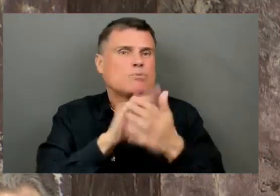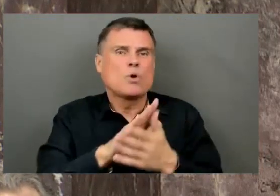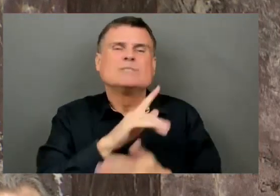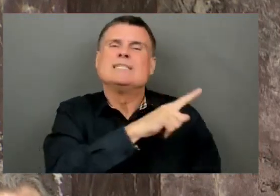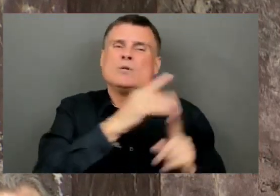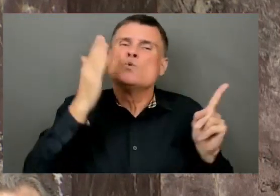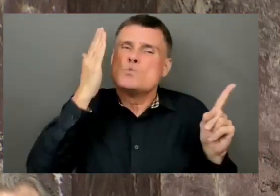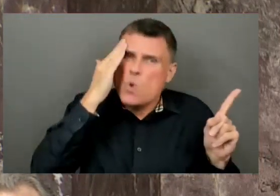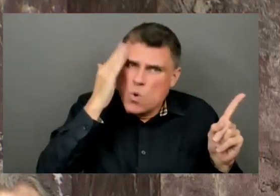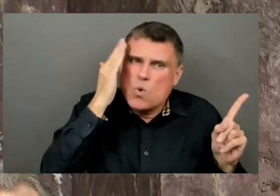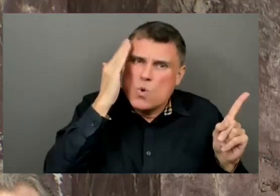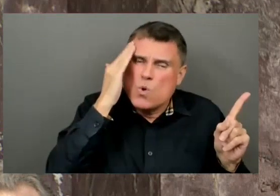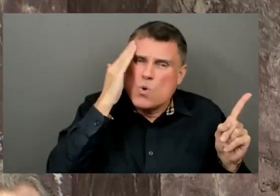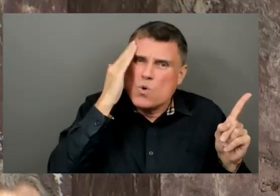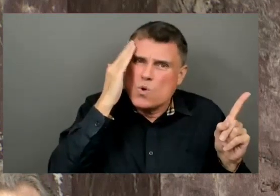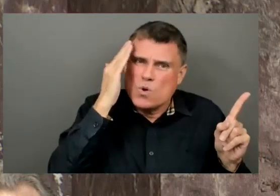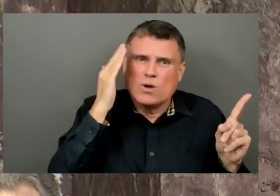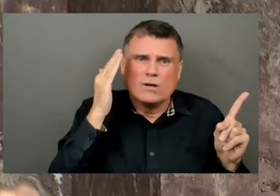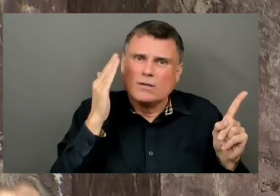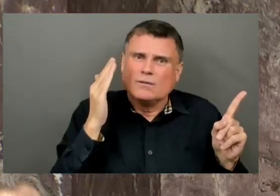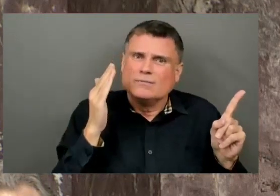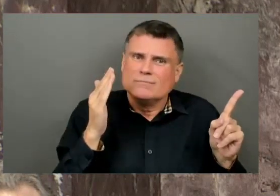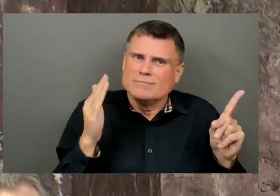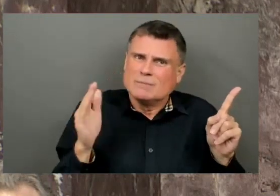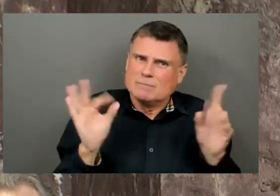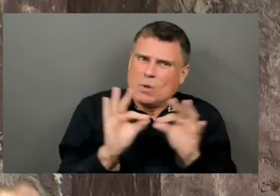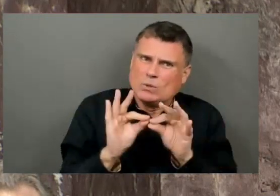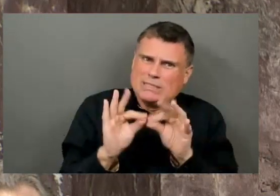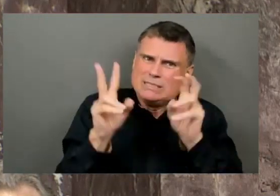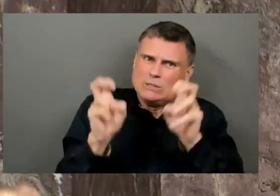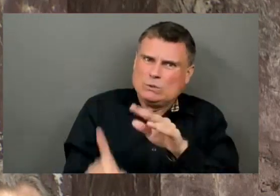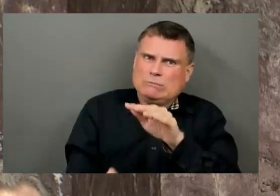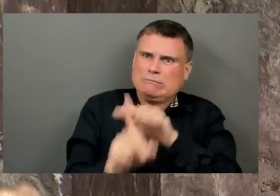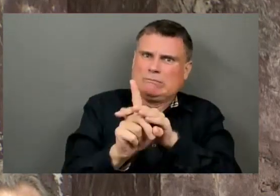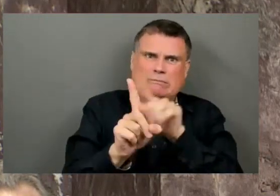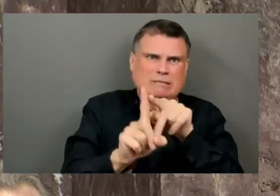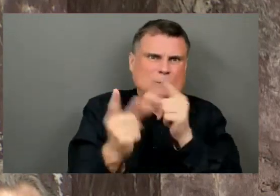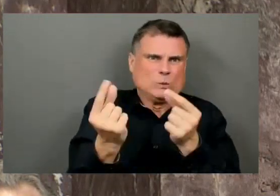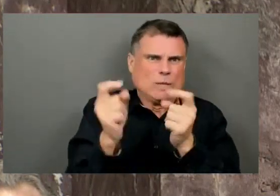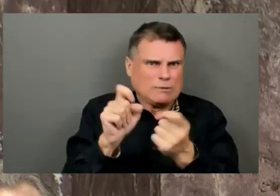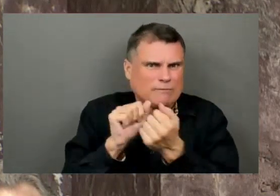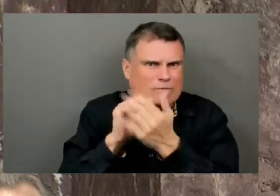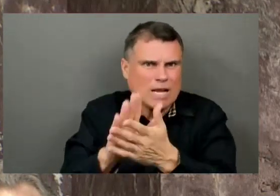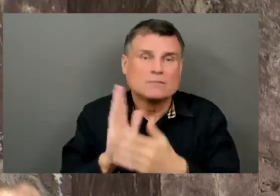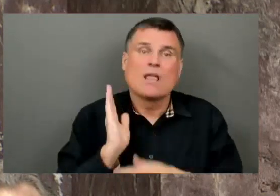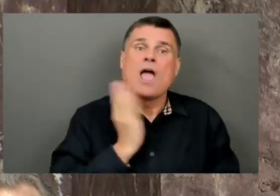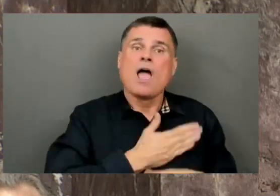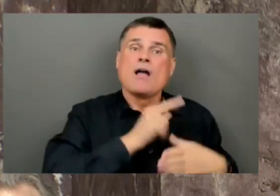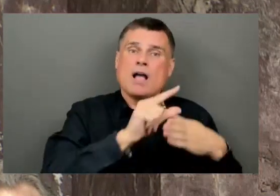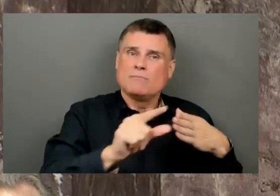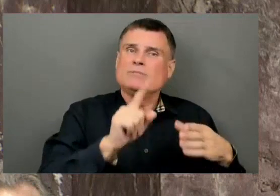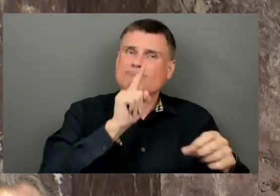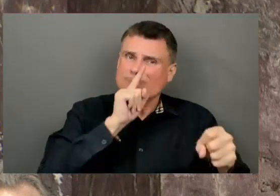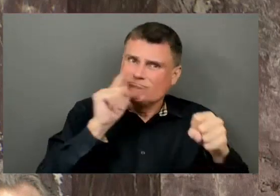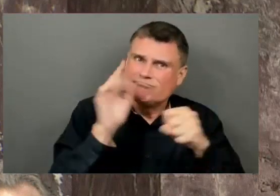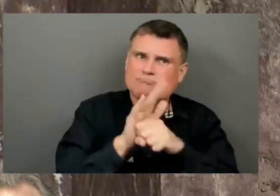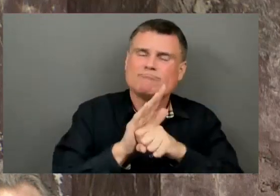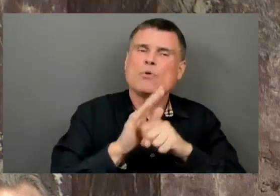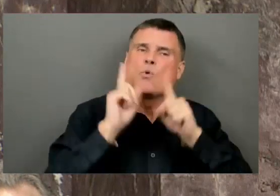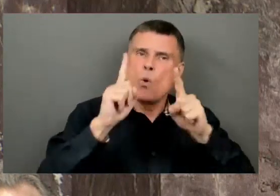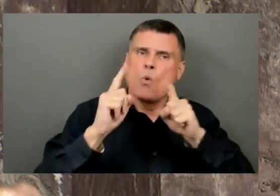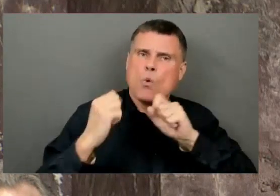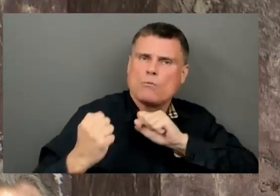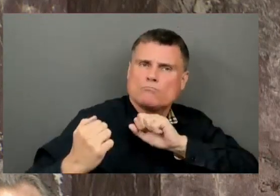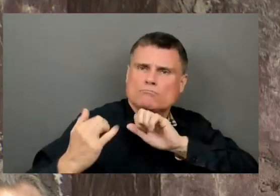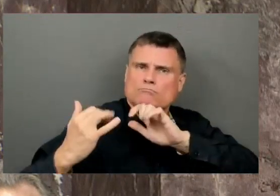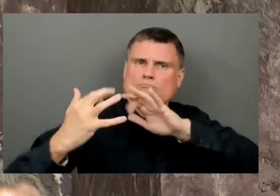ensure that we find ways to strengthen the fabric of our communities so that we can collectively address the challenges and make sure that